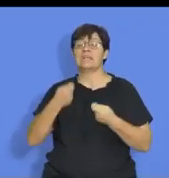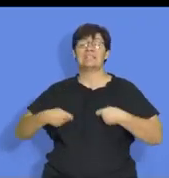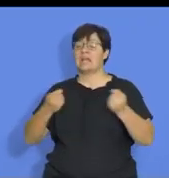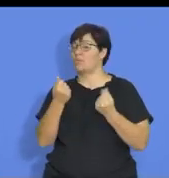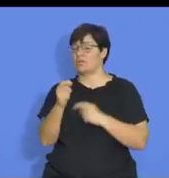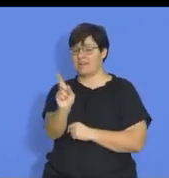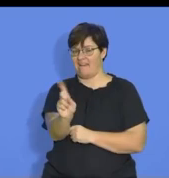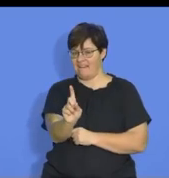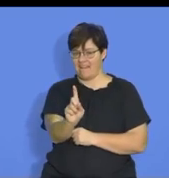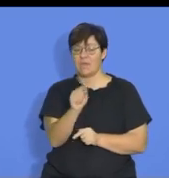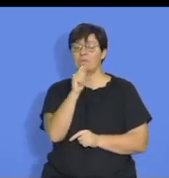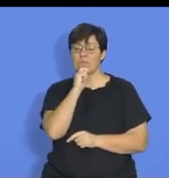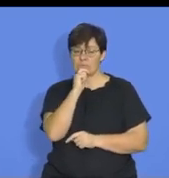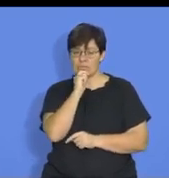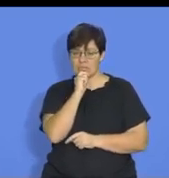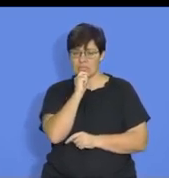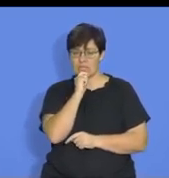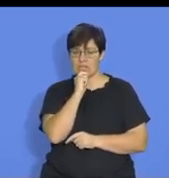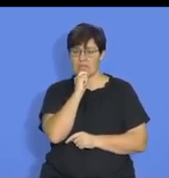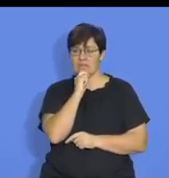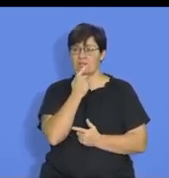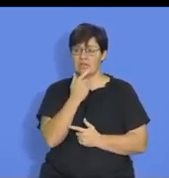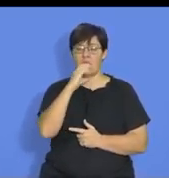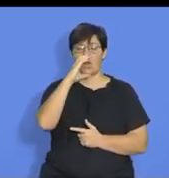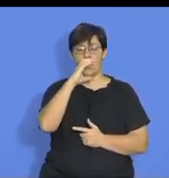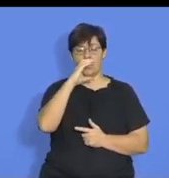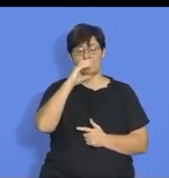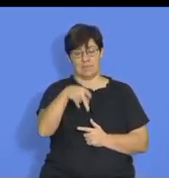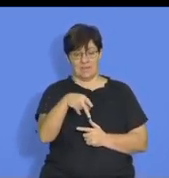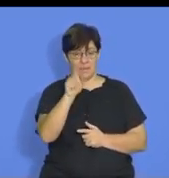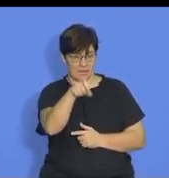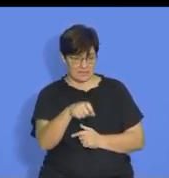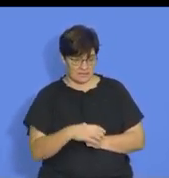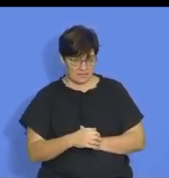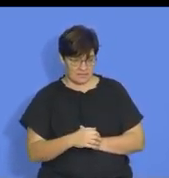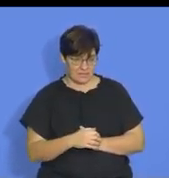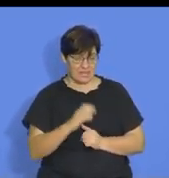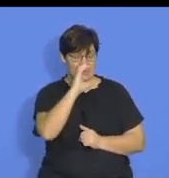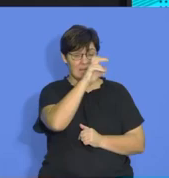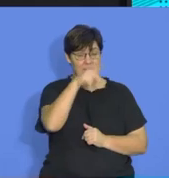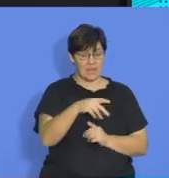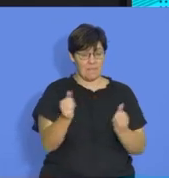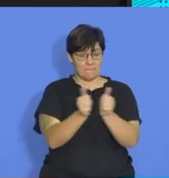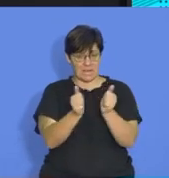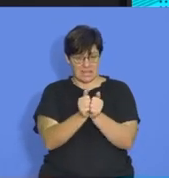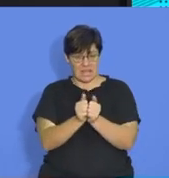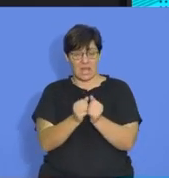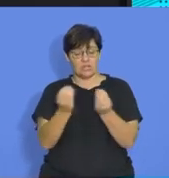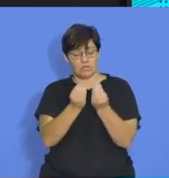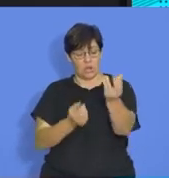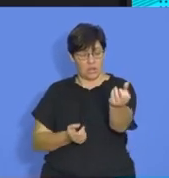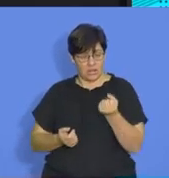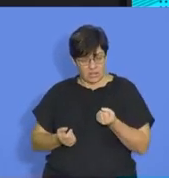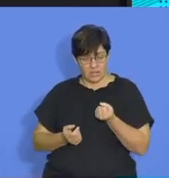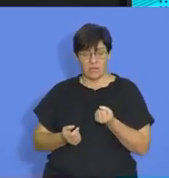are not using selling price, but instead you've got to calculate the cost price. Remember, when